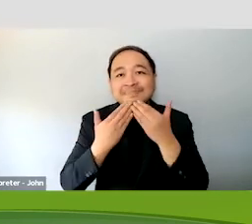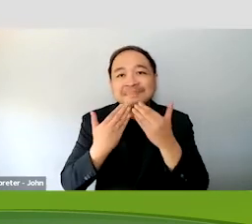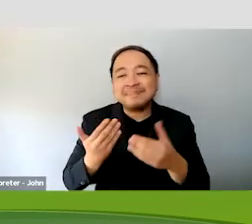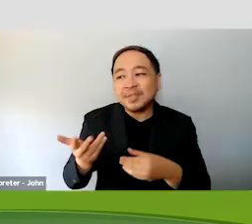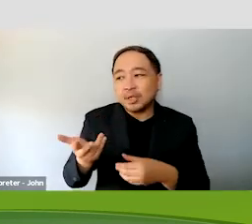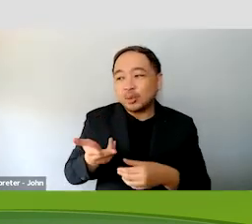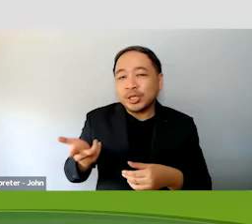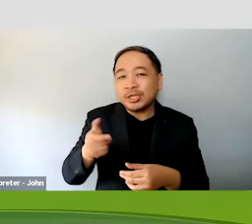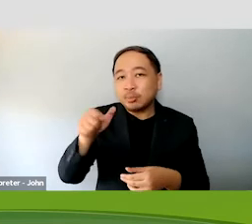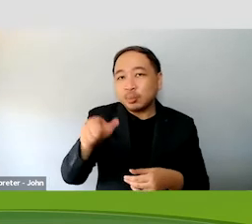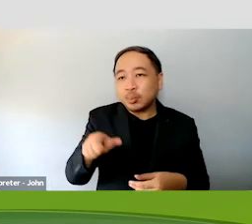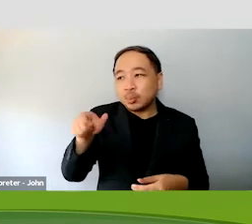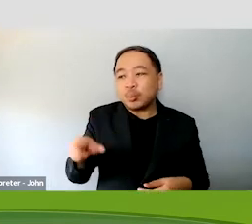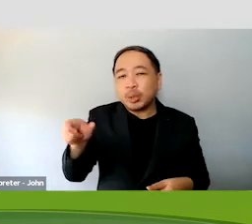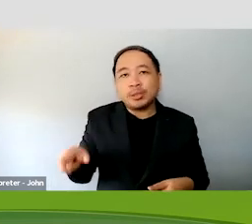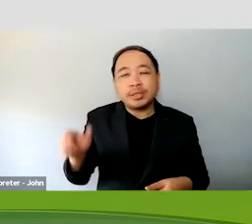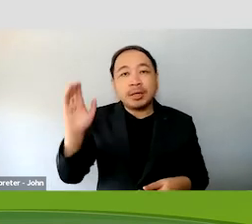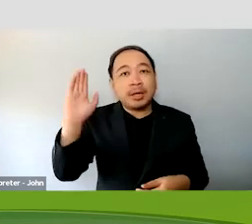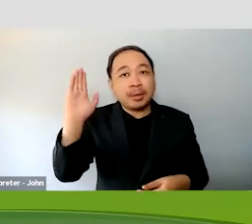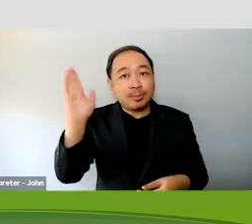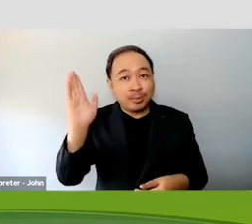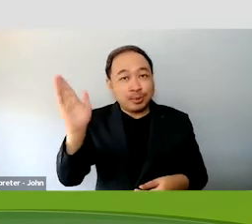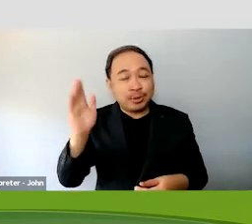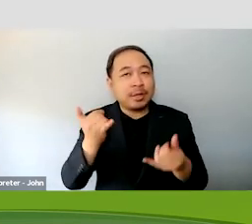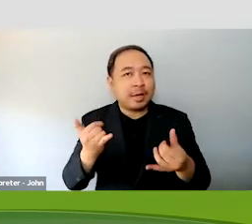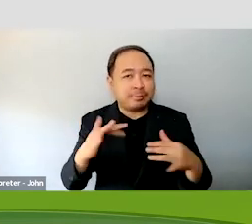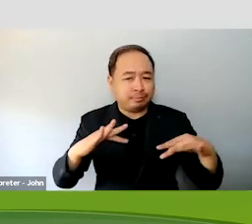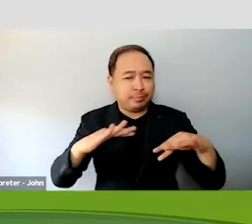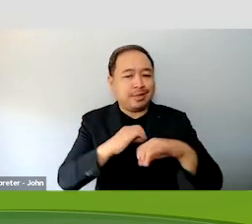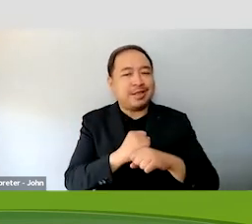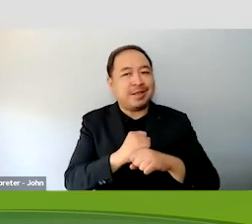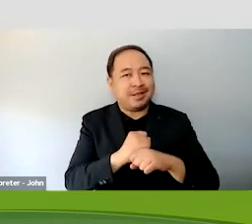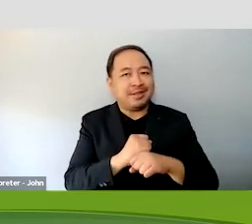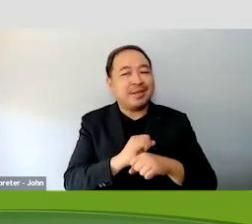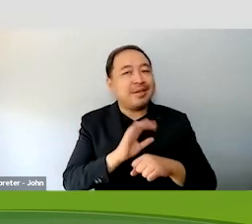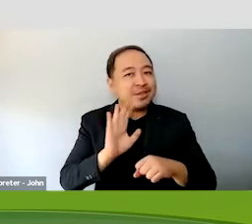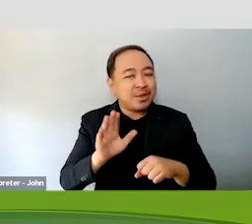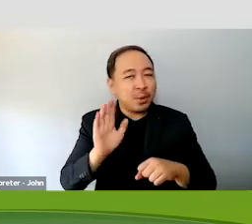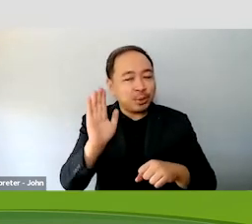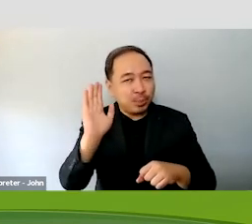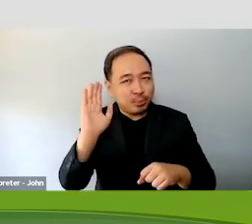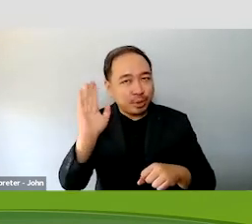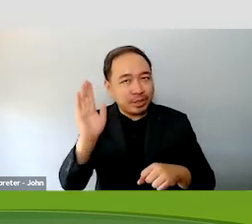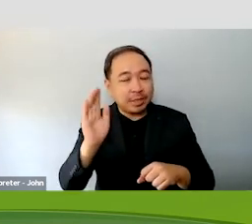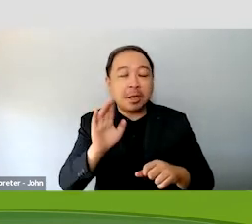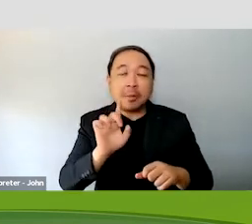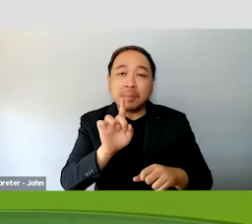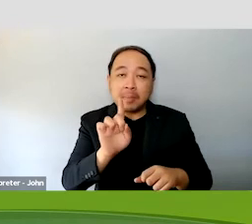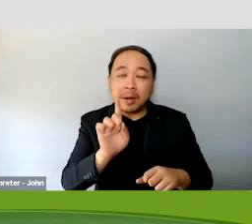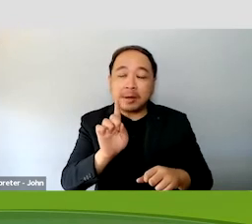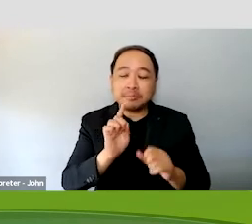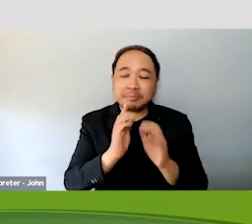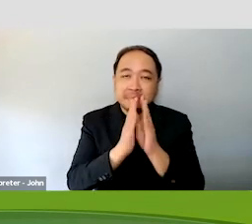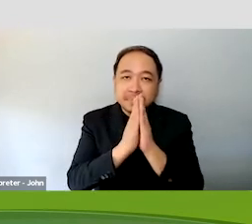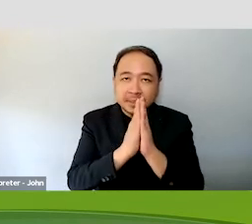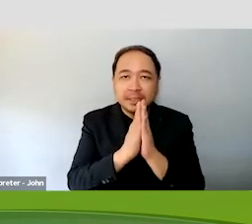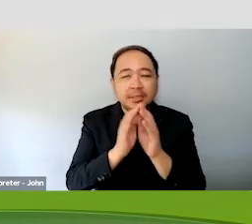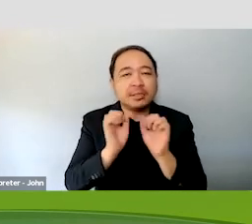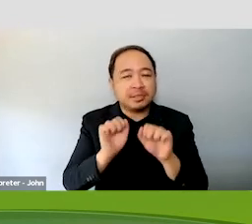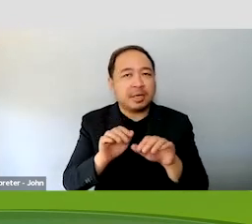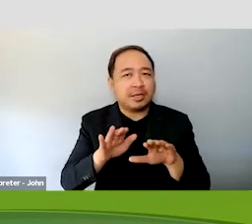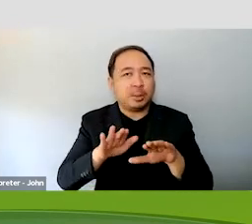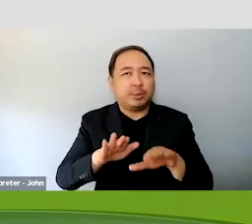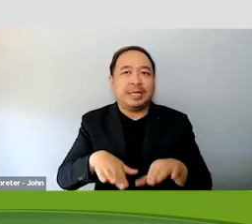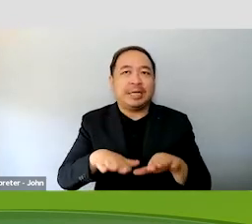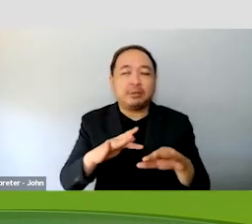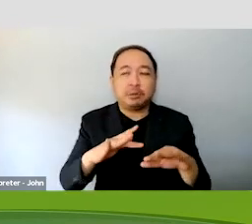Branwen. This brings us to the end of the presentations, but I would like to ask the presenters to please remain with us to be able to capture additional recommendations